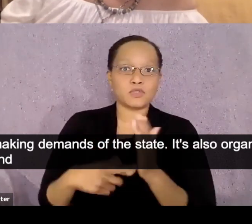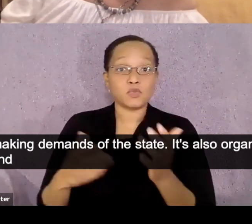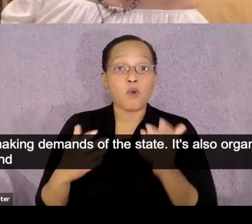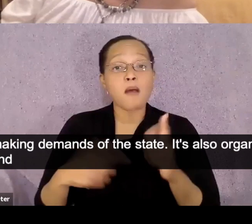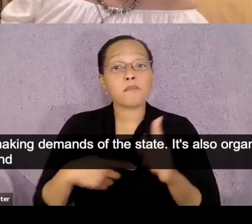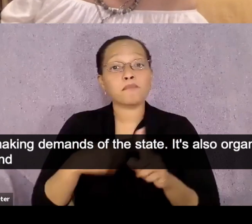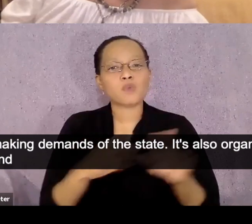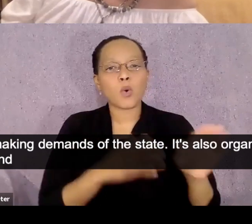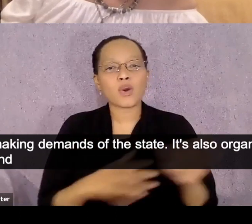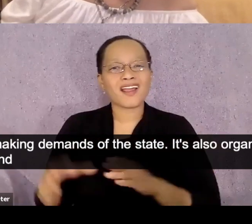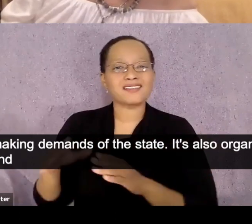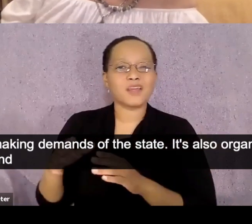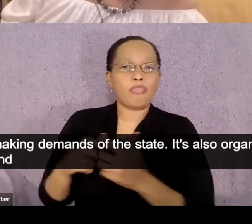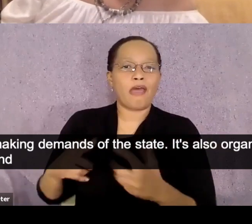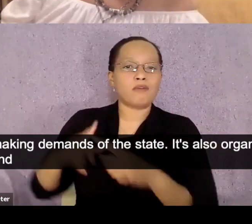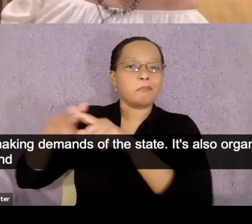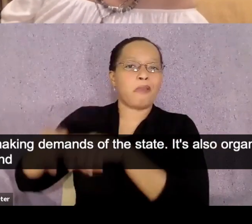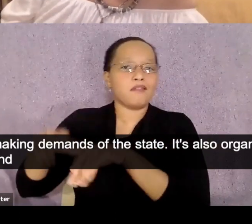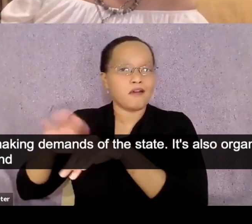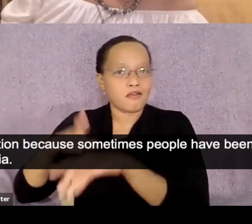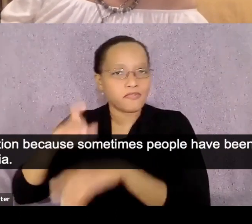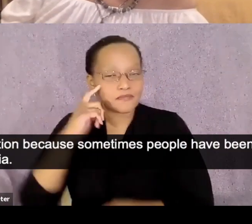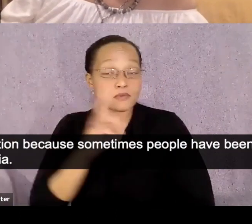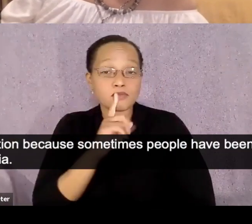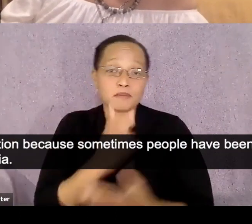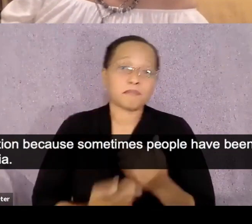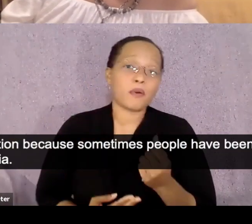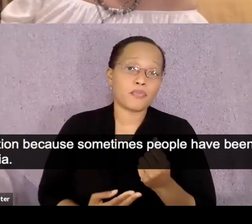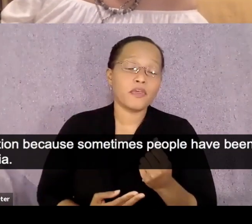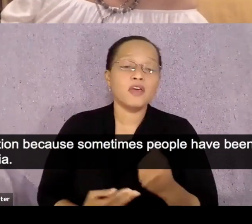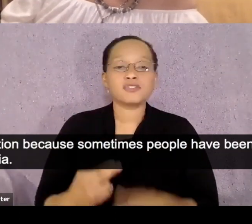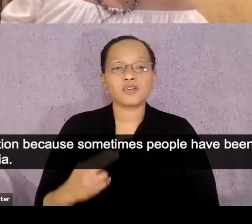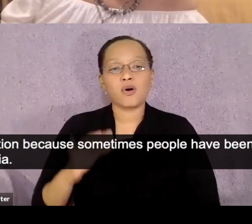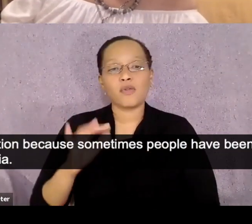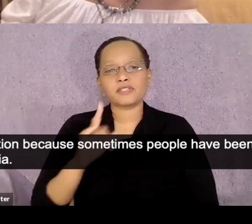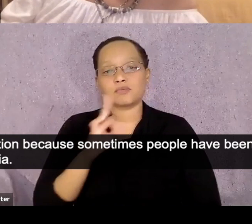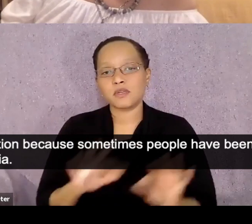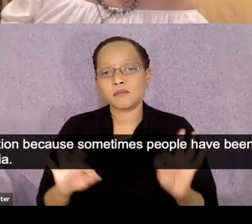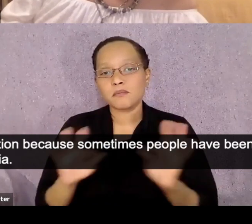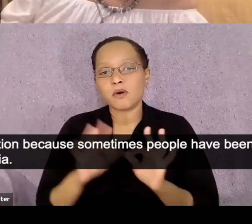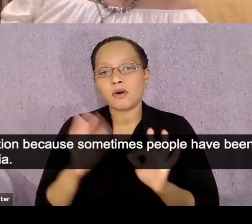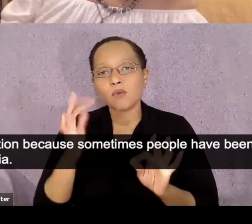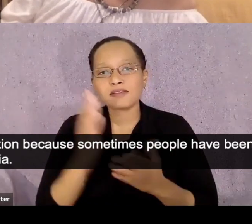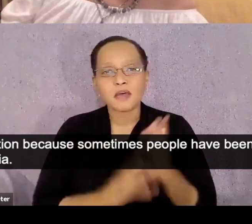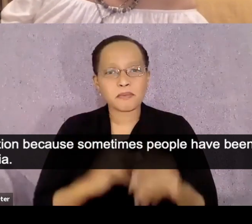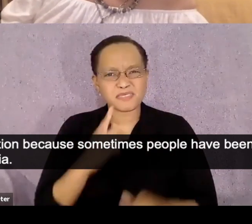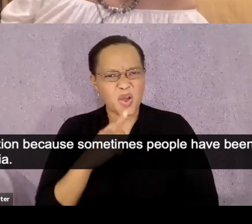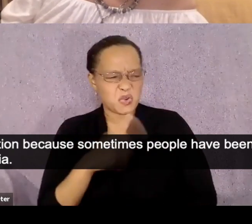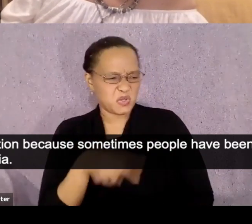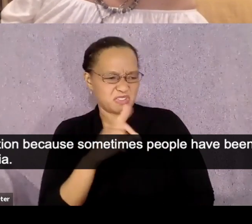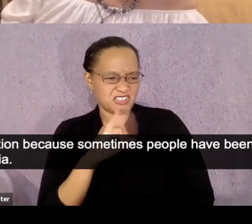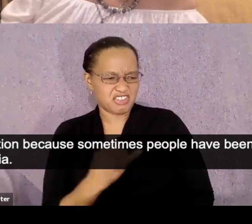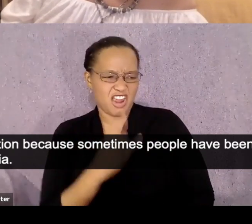state, so we're not dependent on them. It's both and. And I think that's a tension because sometimes people have been like, well, you DJ people are just on some commune